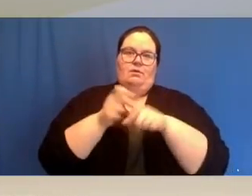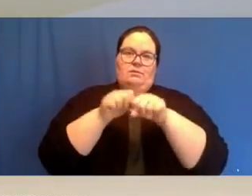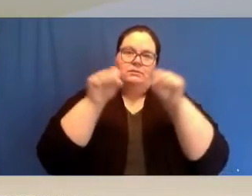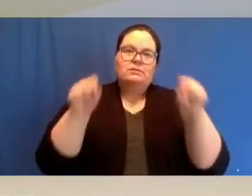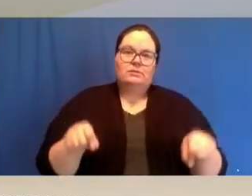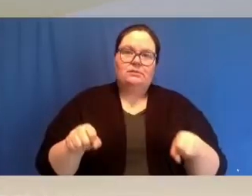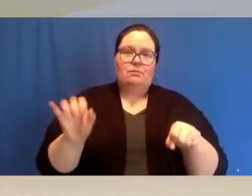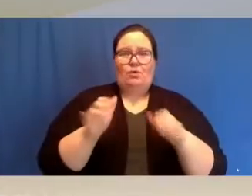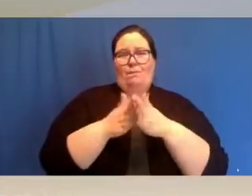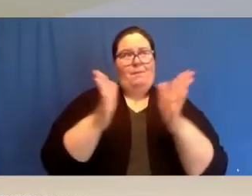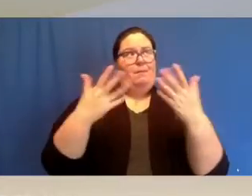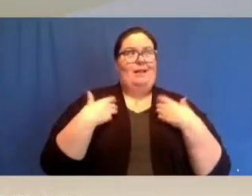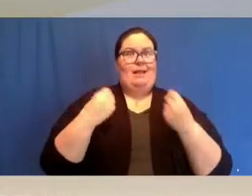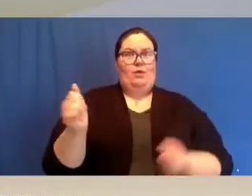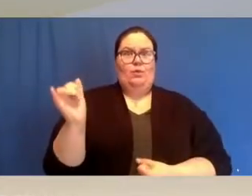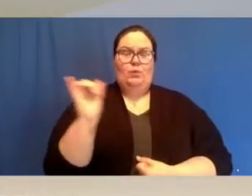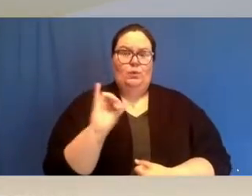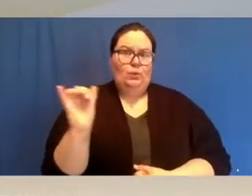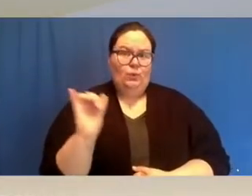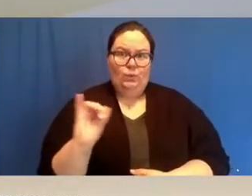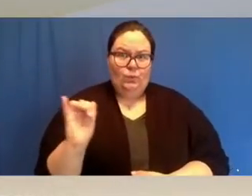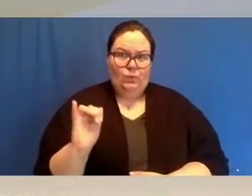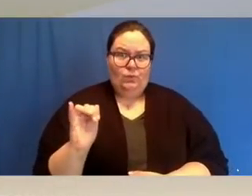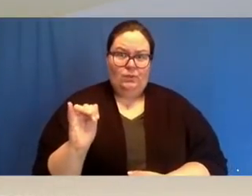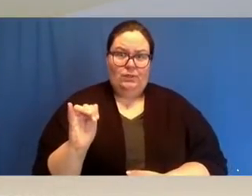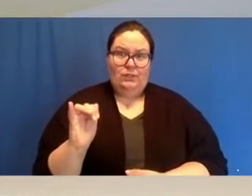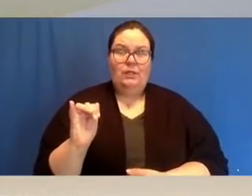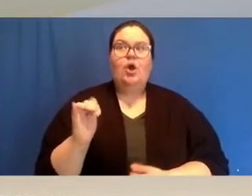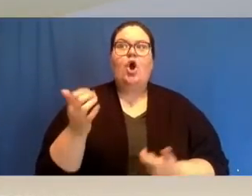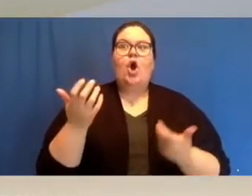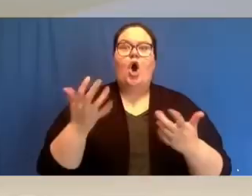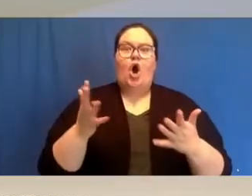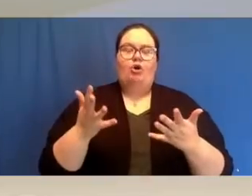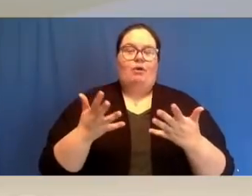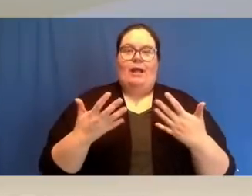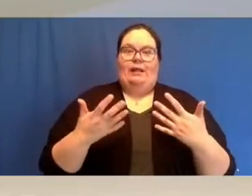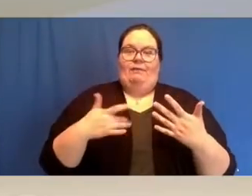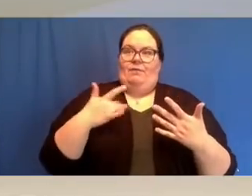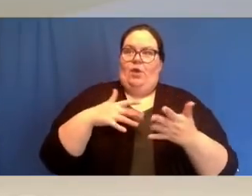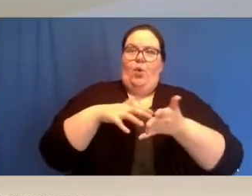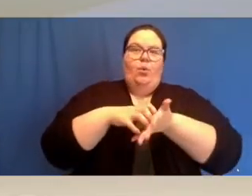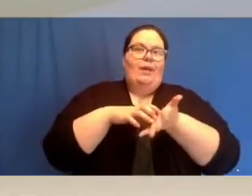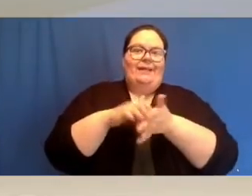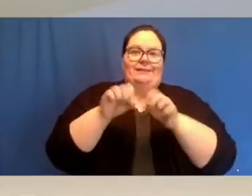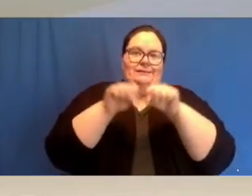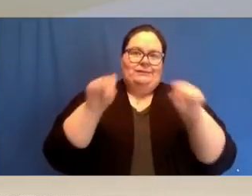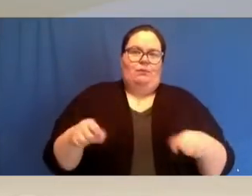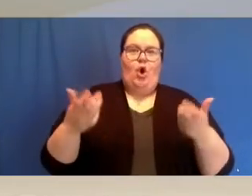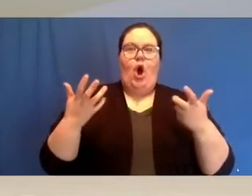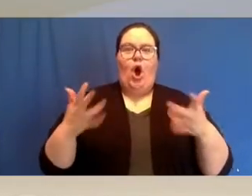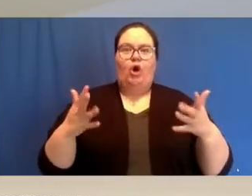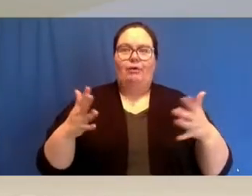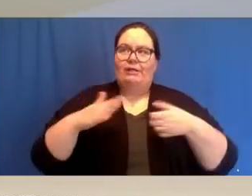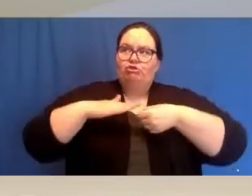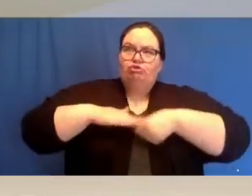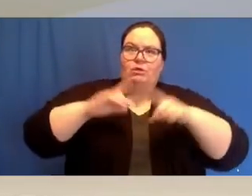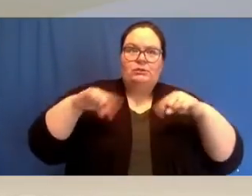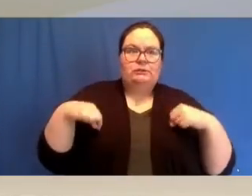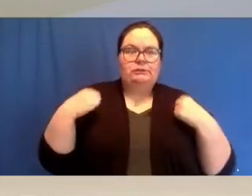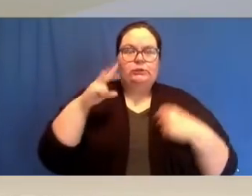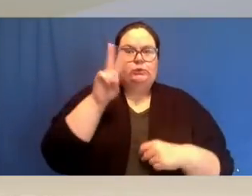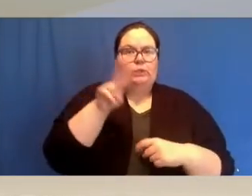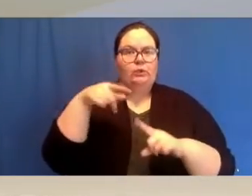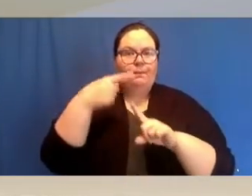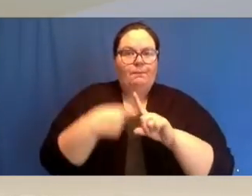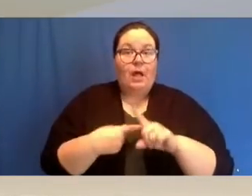and public health system, both of which are already fragile. While we know the vaccine provides less